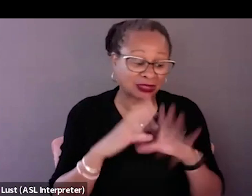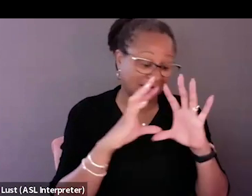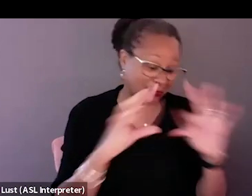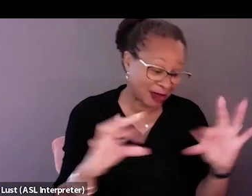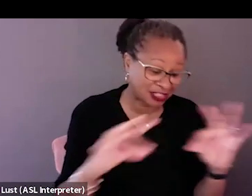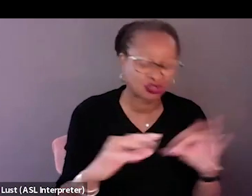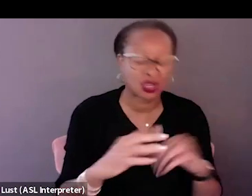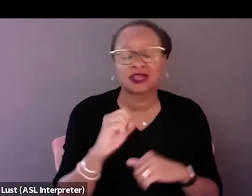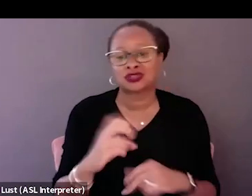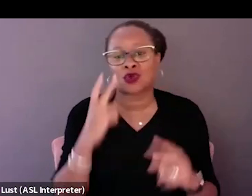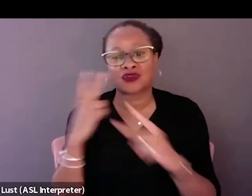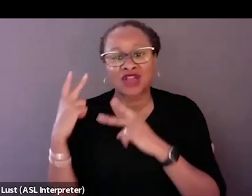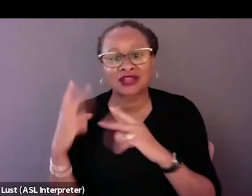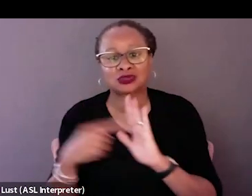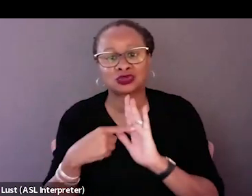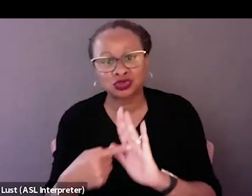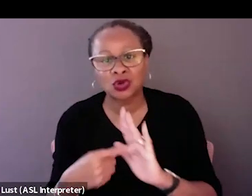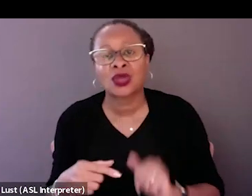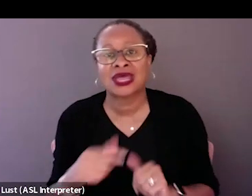so reflect such an interesting form.